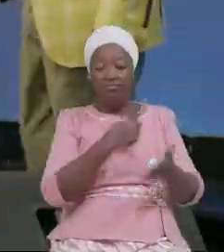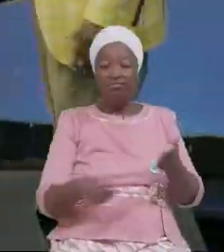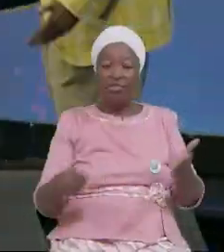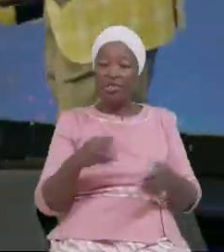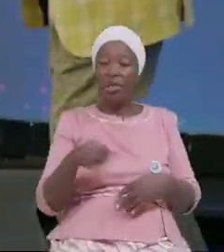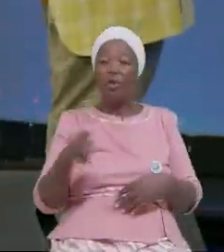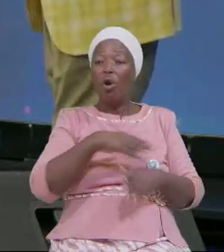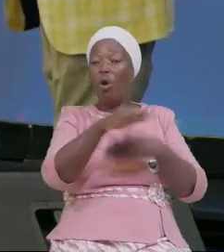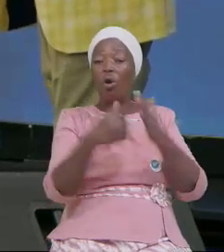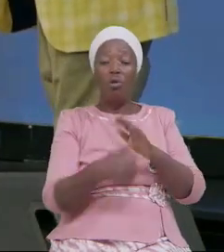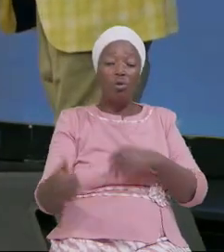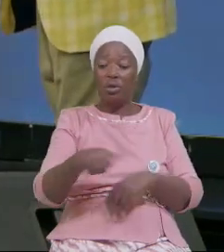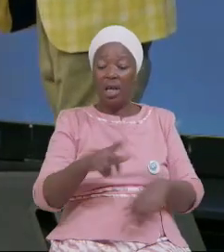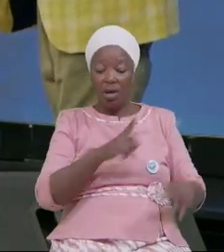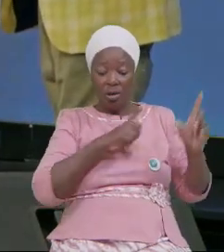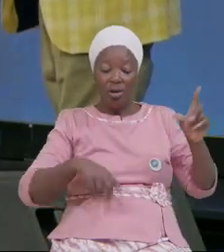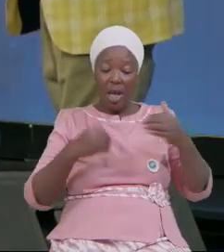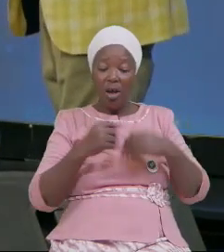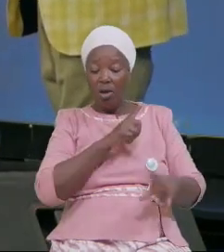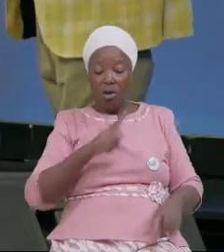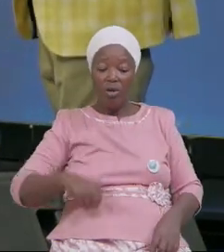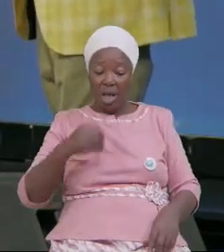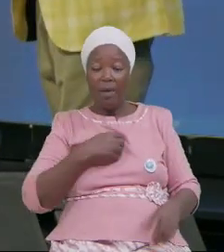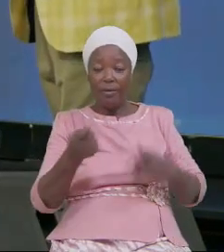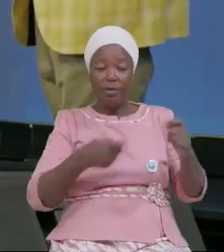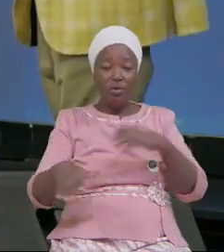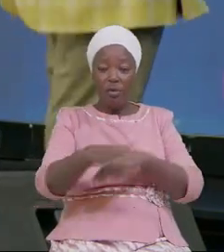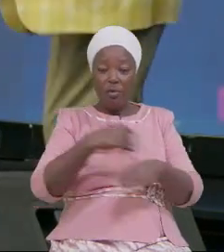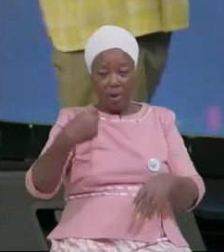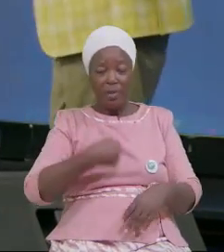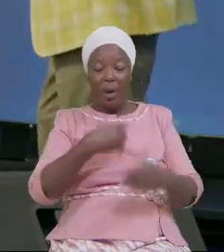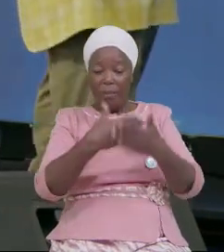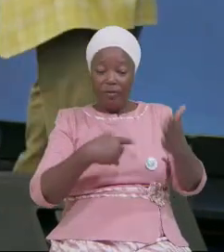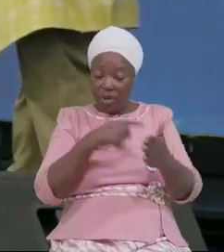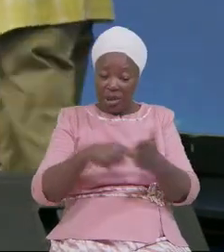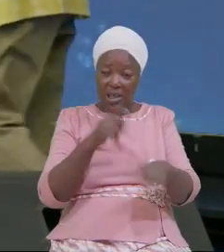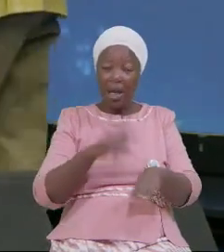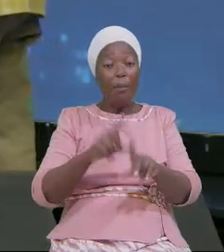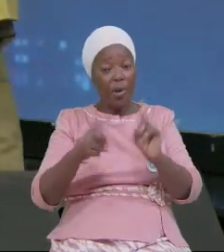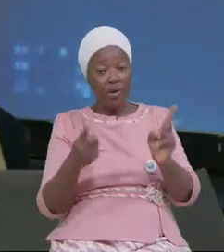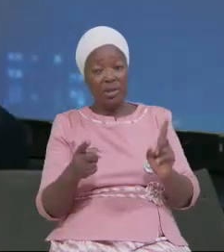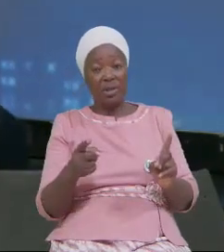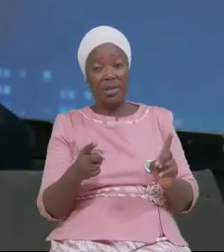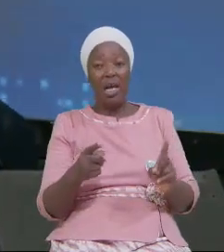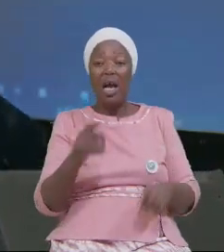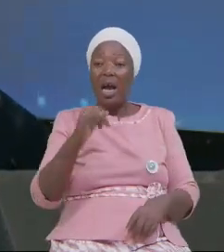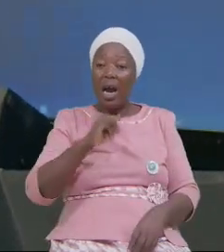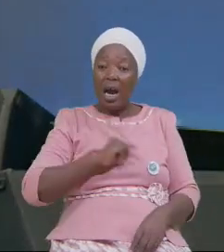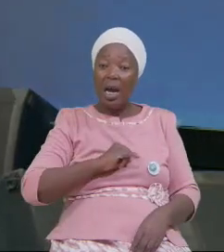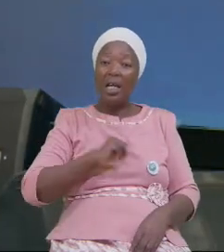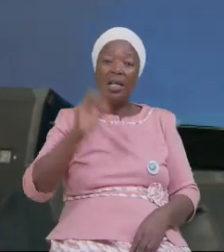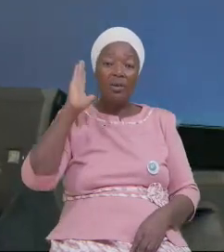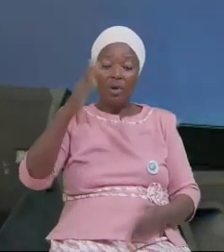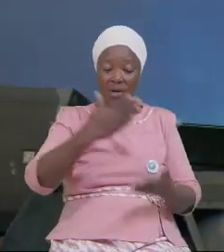have had control over me before this time, but I reject